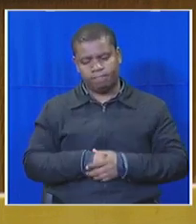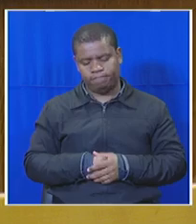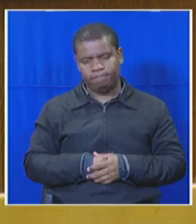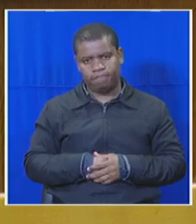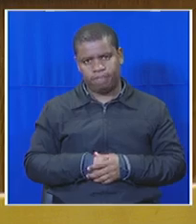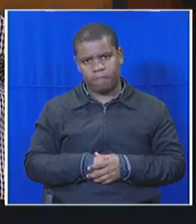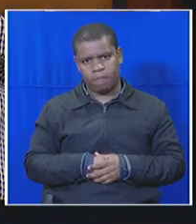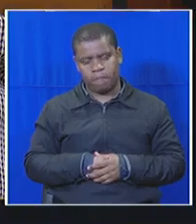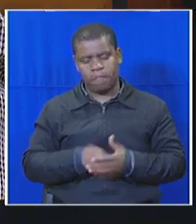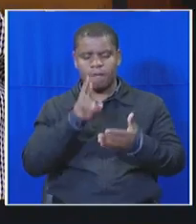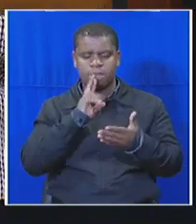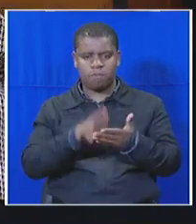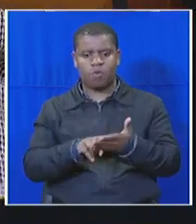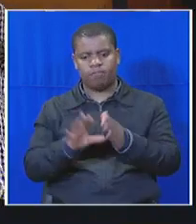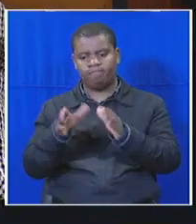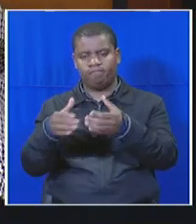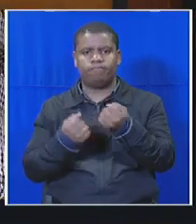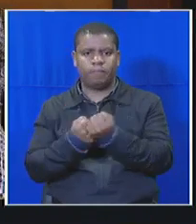the report. Thank you.